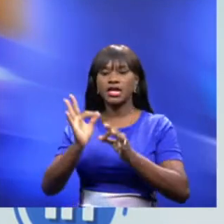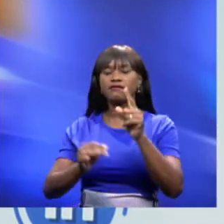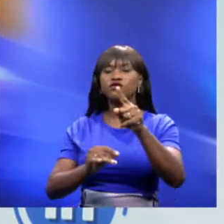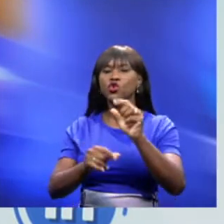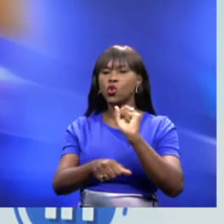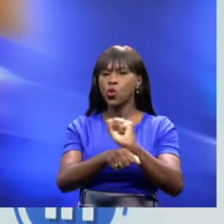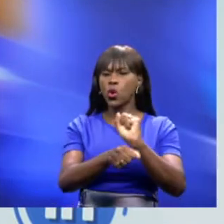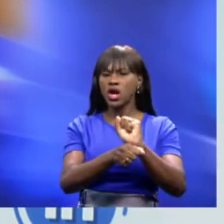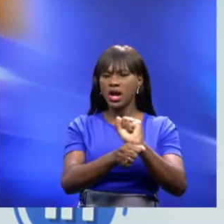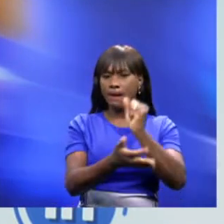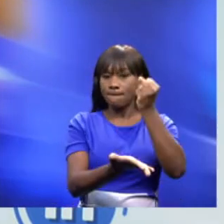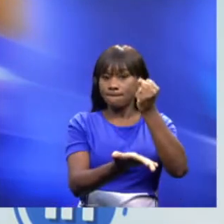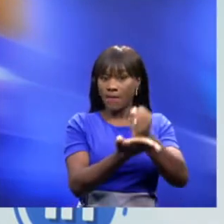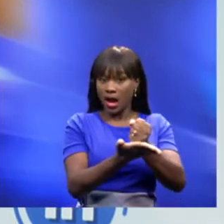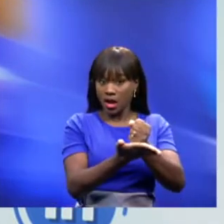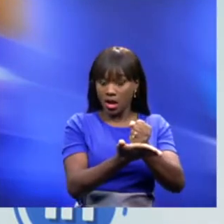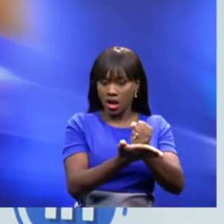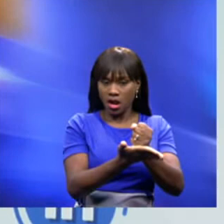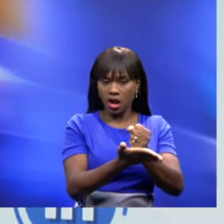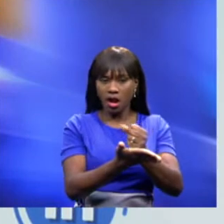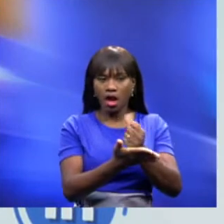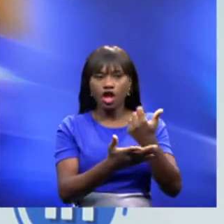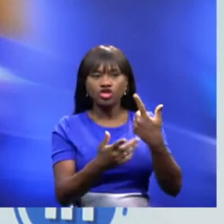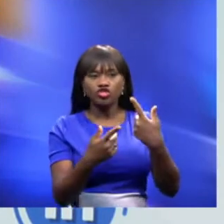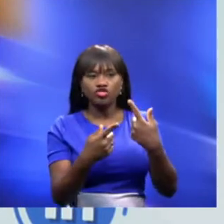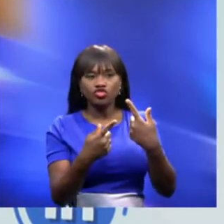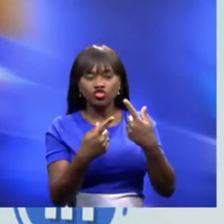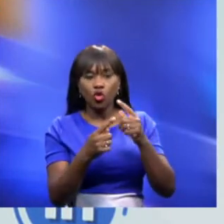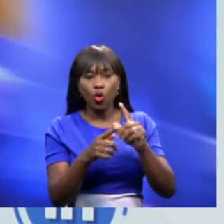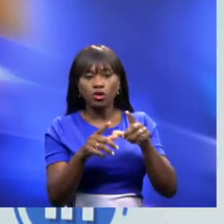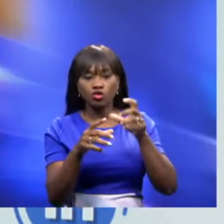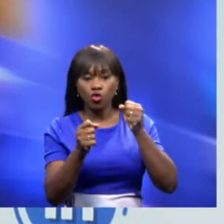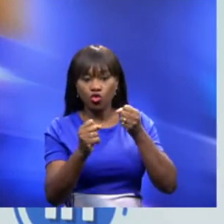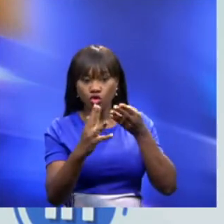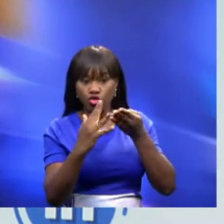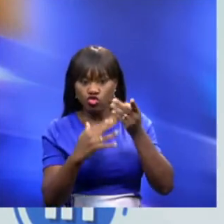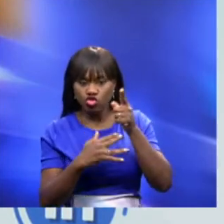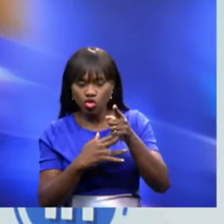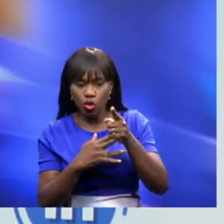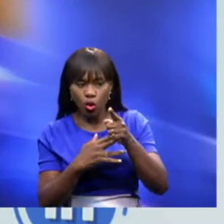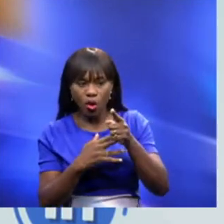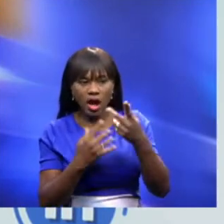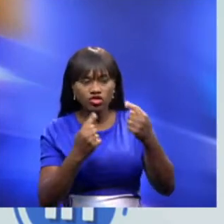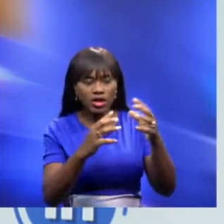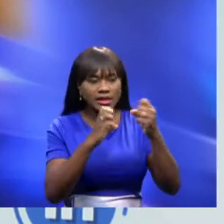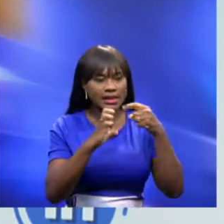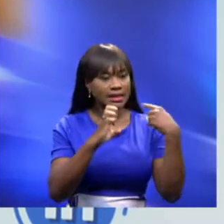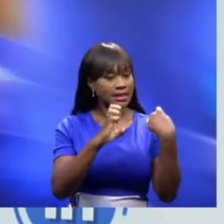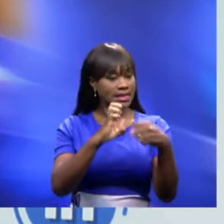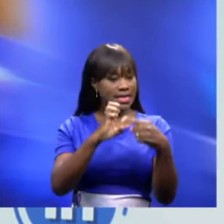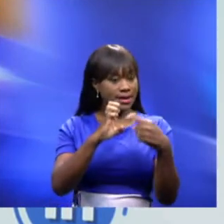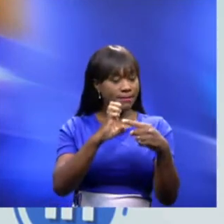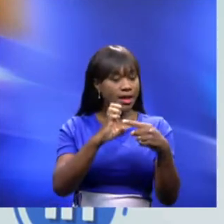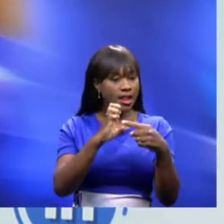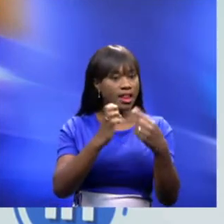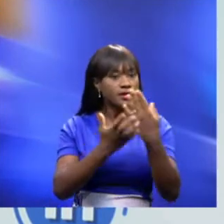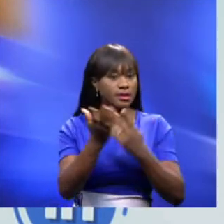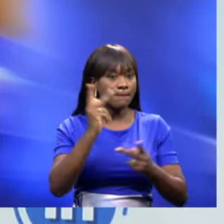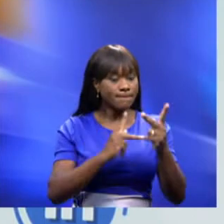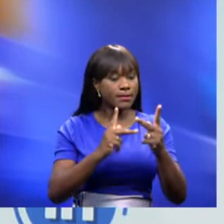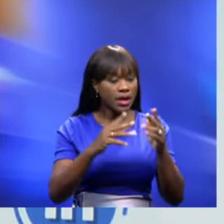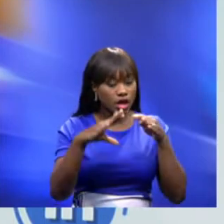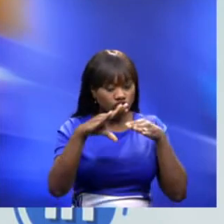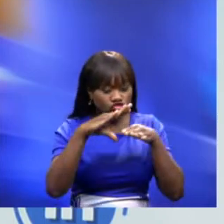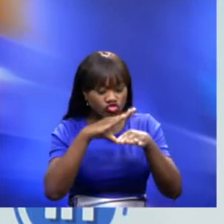and they are trying to get access to those emails. And it have instances where persons have infiltrated and tried to